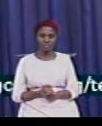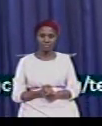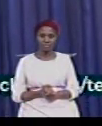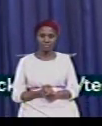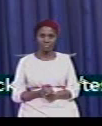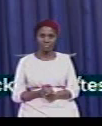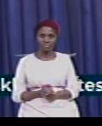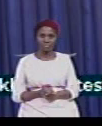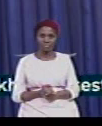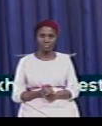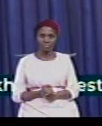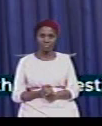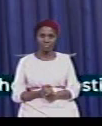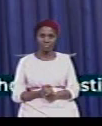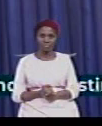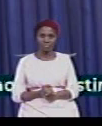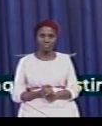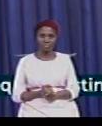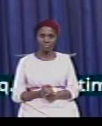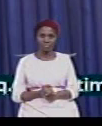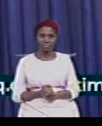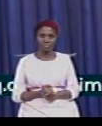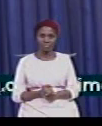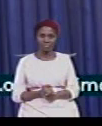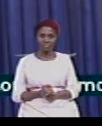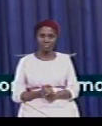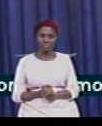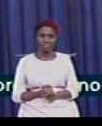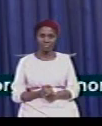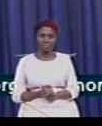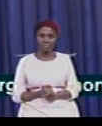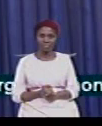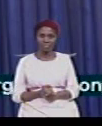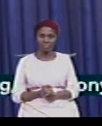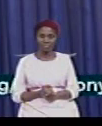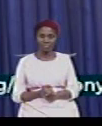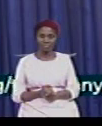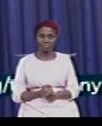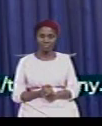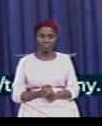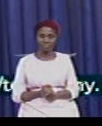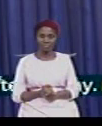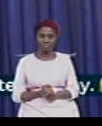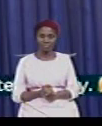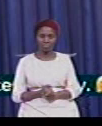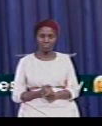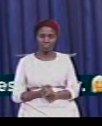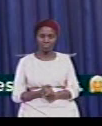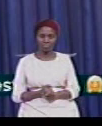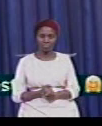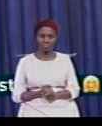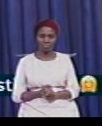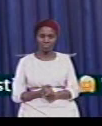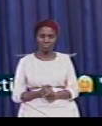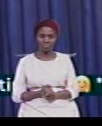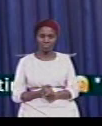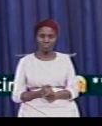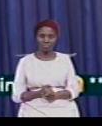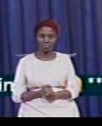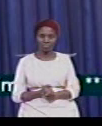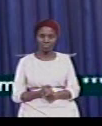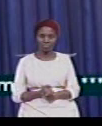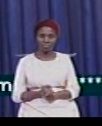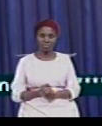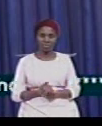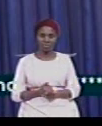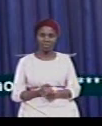yalin sa onko. Enti eya me bon pae fa ho. Enti oka de yes, baby program was Ghana. No, me nana me the